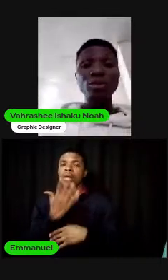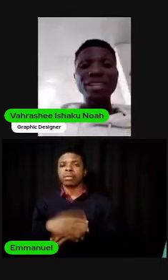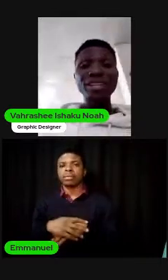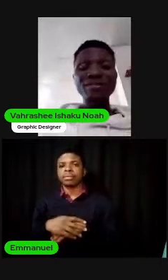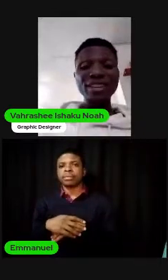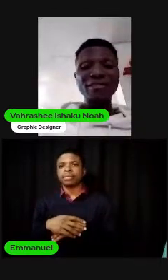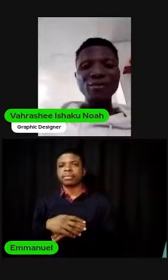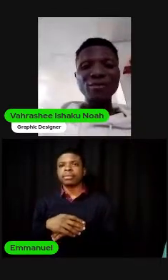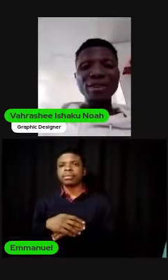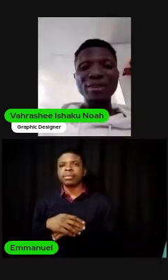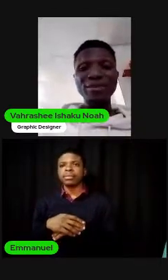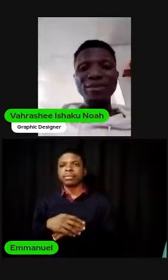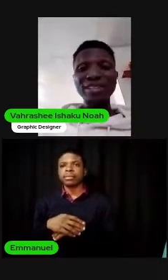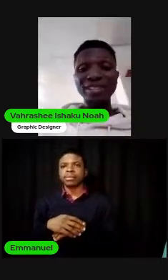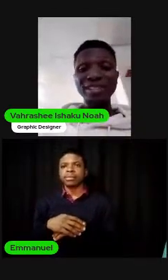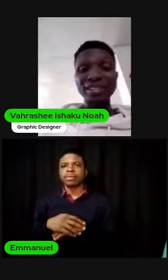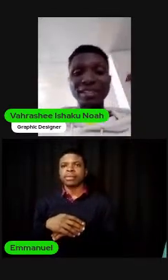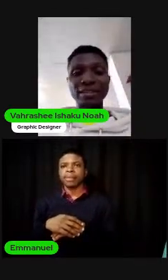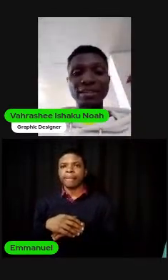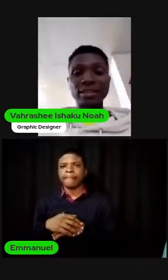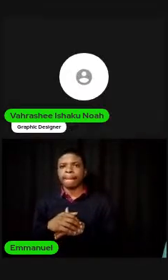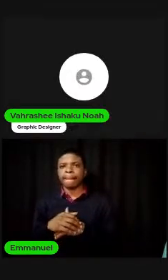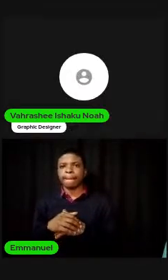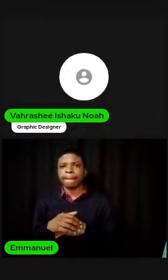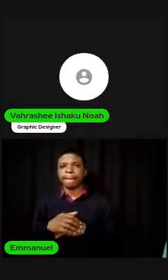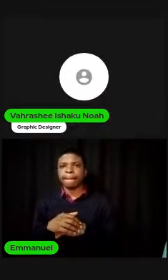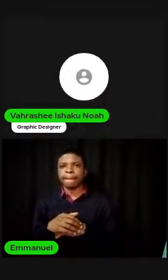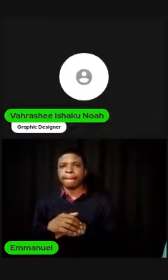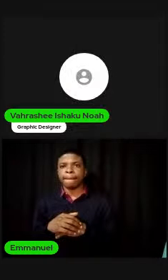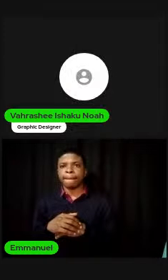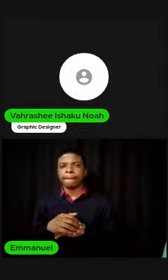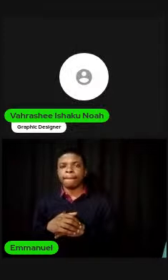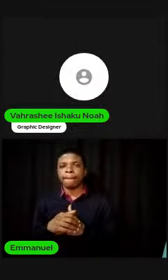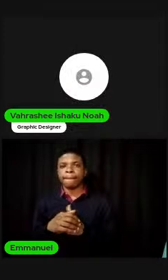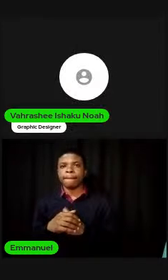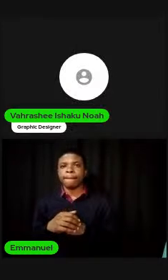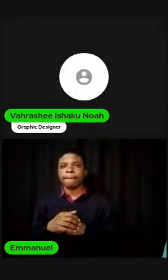Just hold on, I'm coming. Give me a few minutes, please.